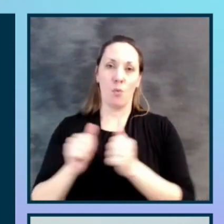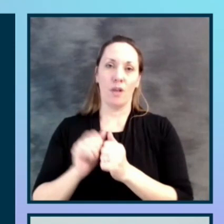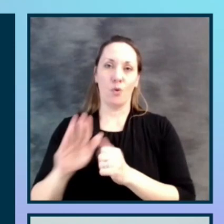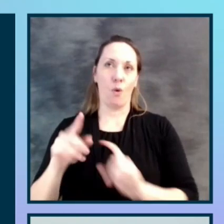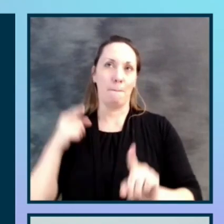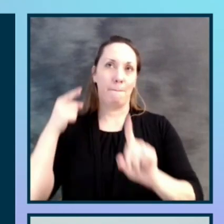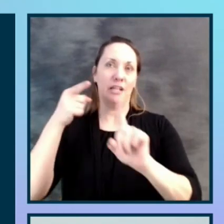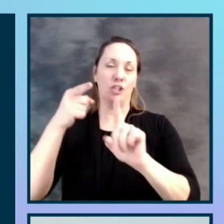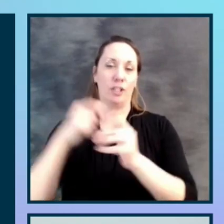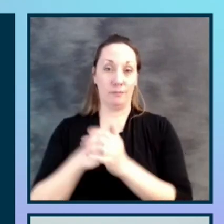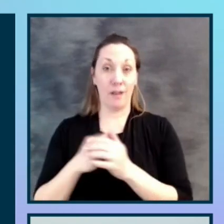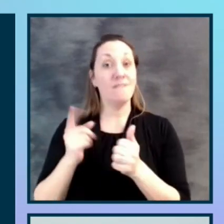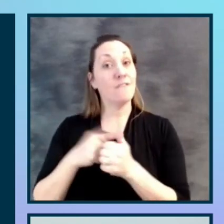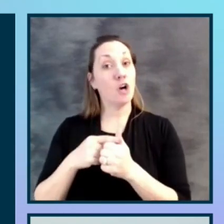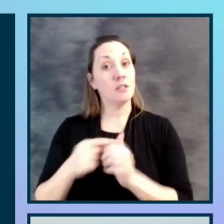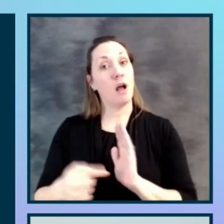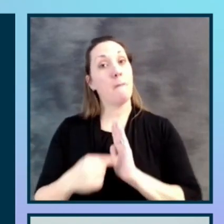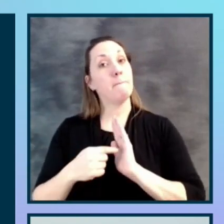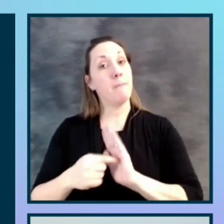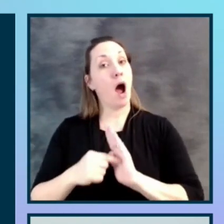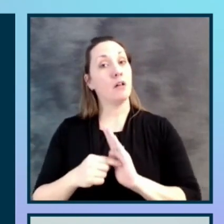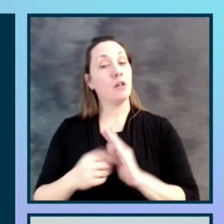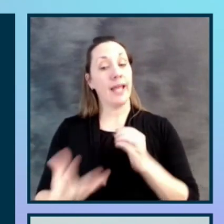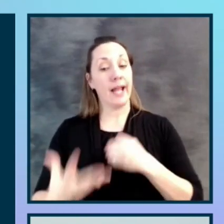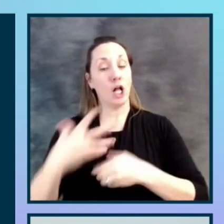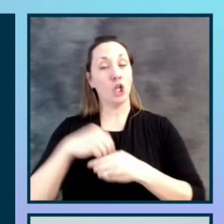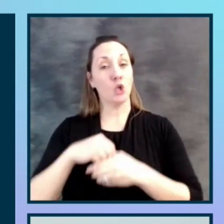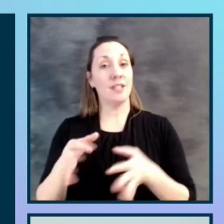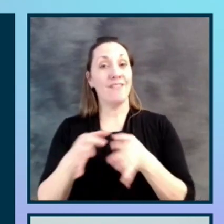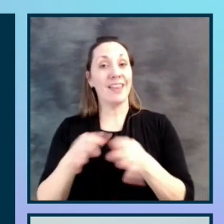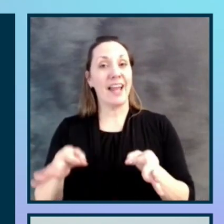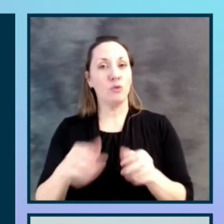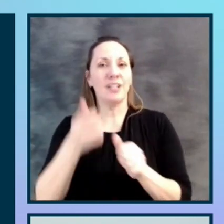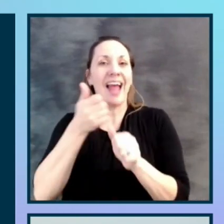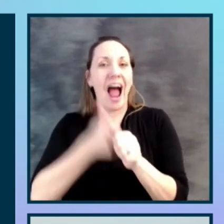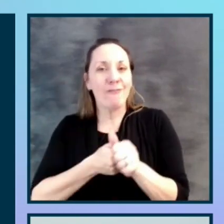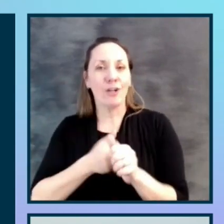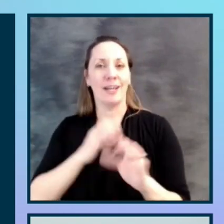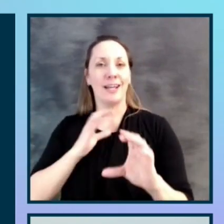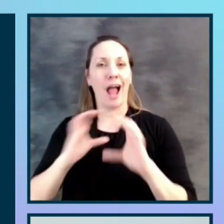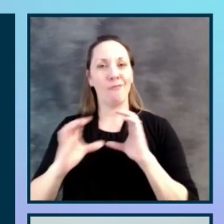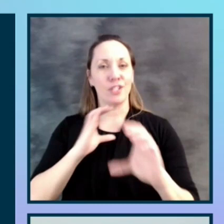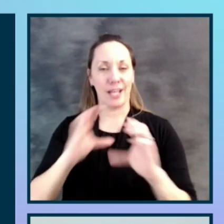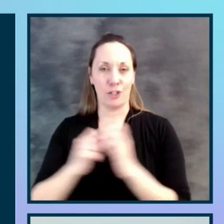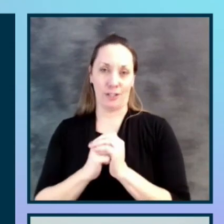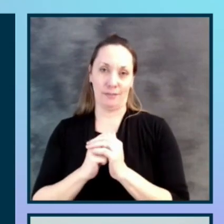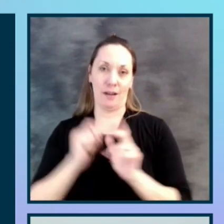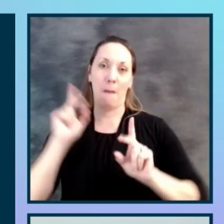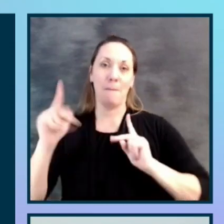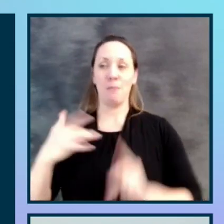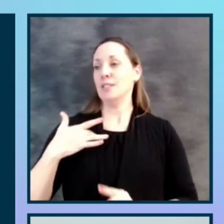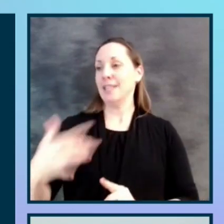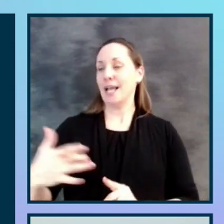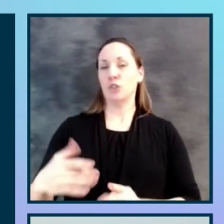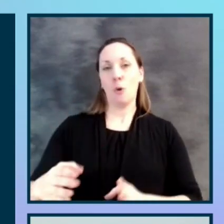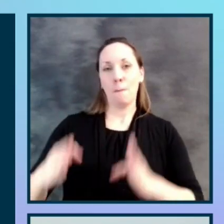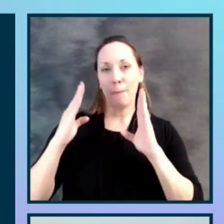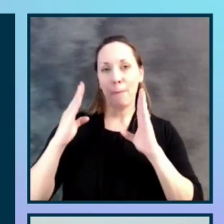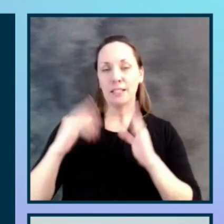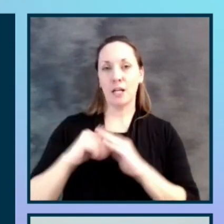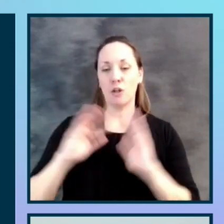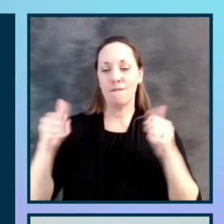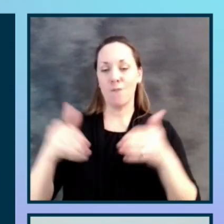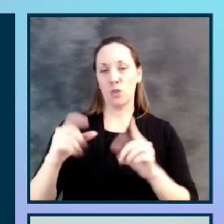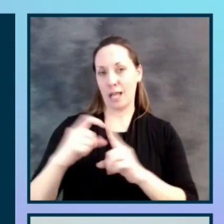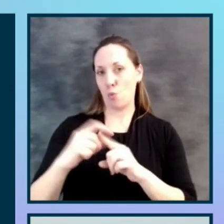First, model inclusive language in every conversation. People tend to pay attention to words that you use